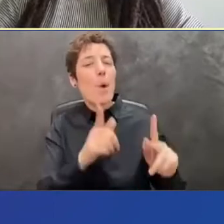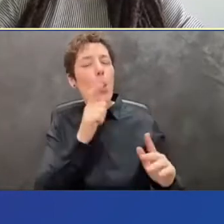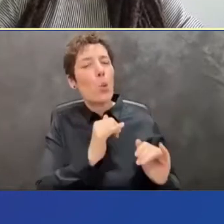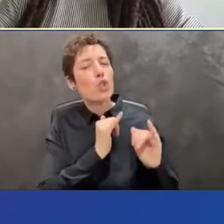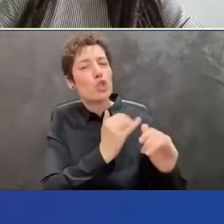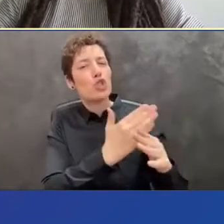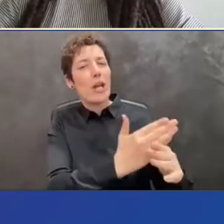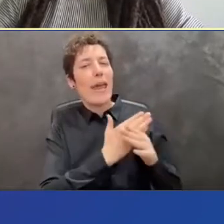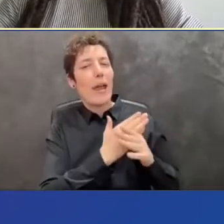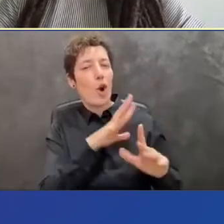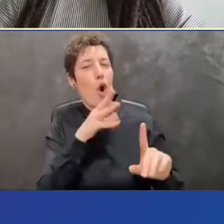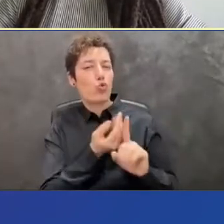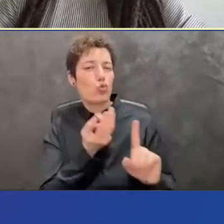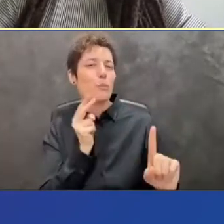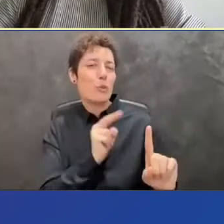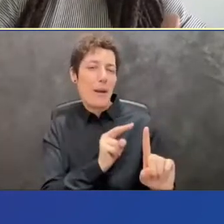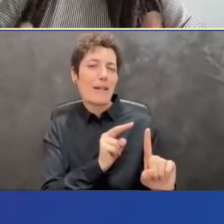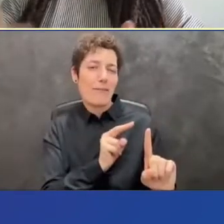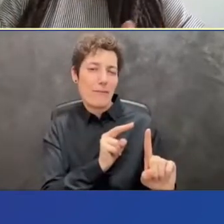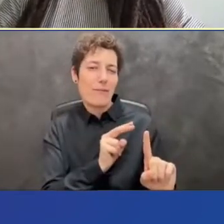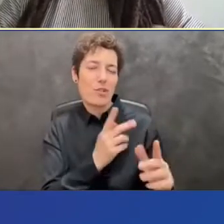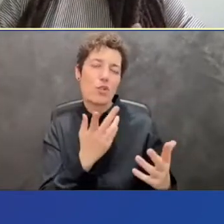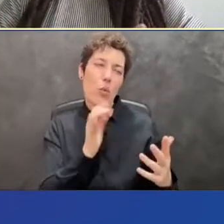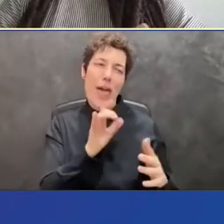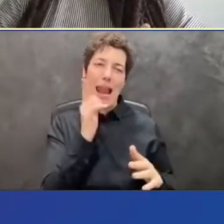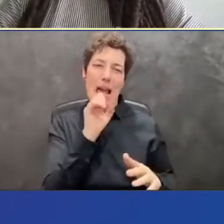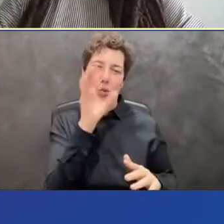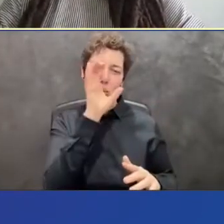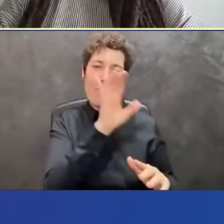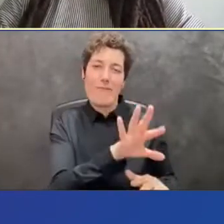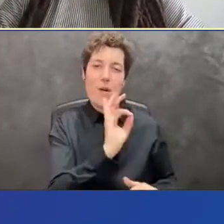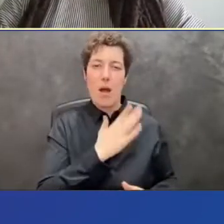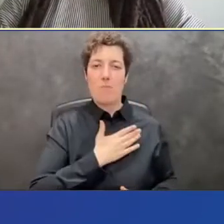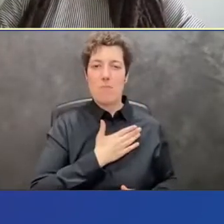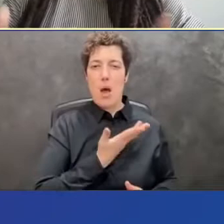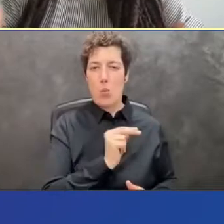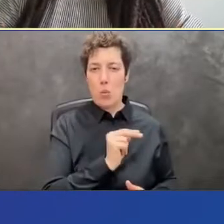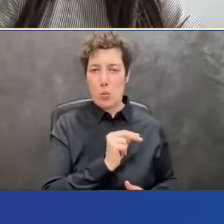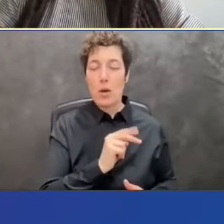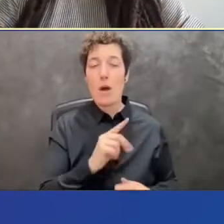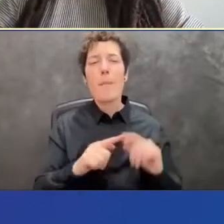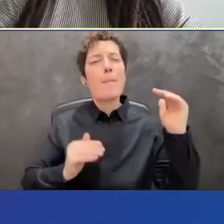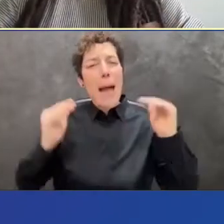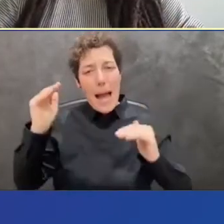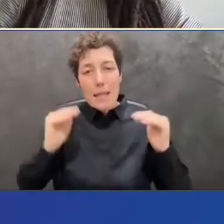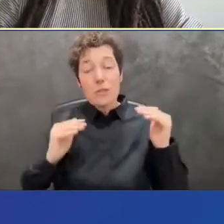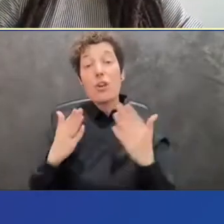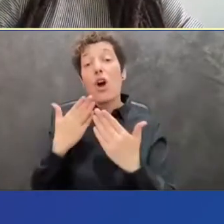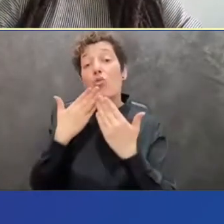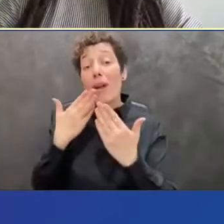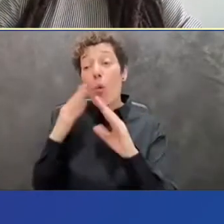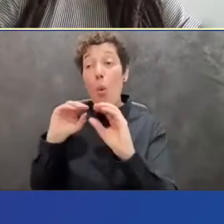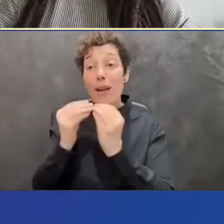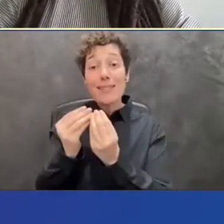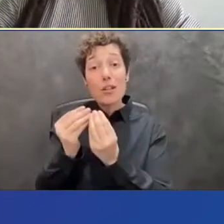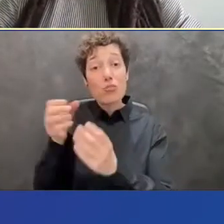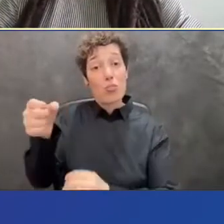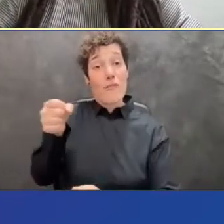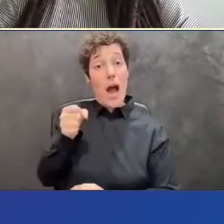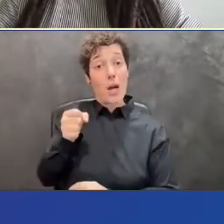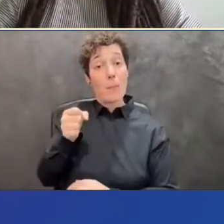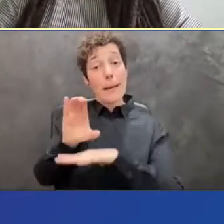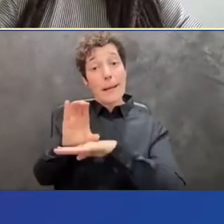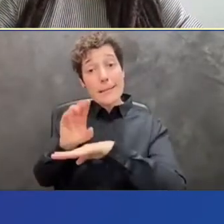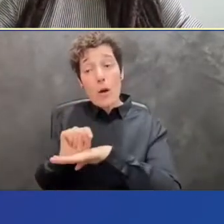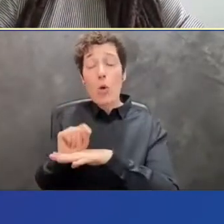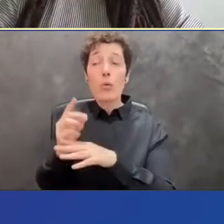perspective. So, you know, it really is that balance of, you know, being really grateful to what the organization was able to provide for